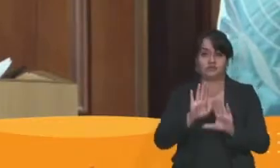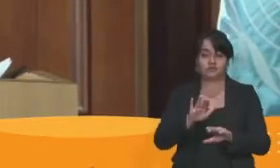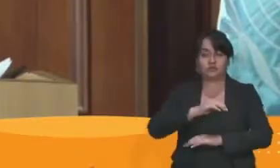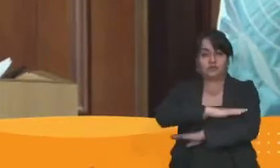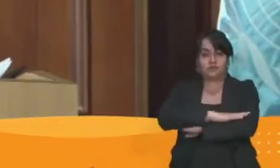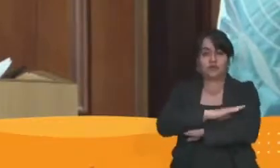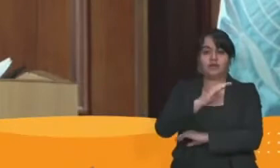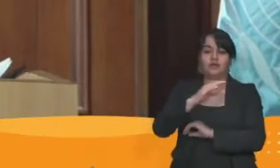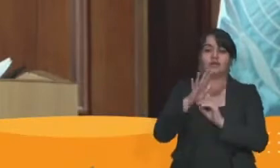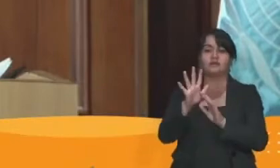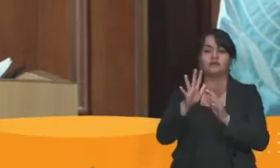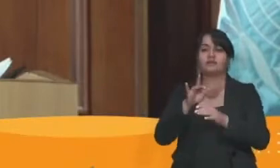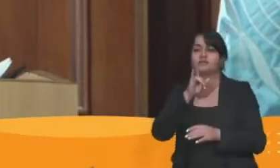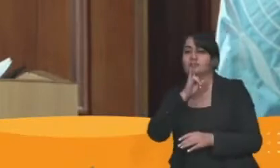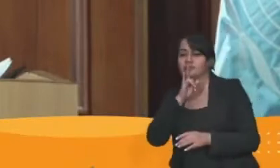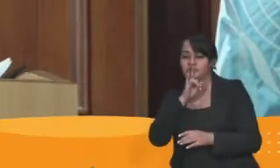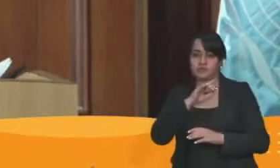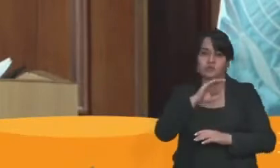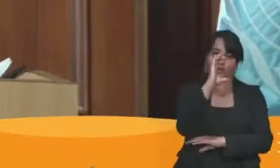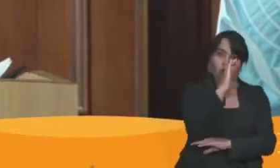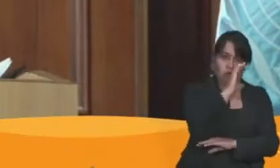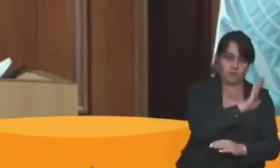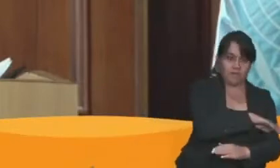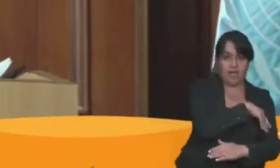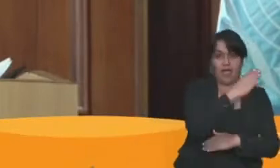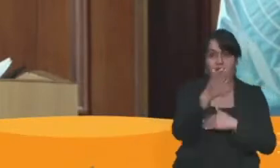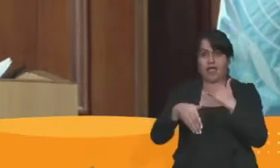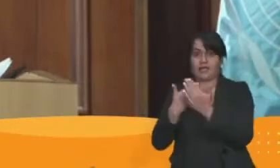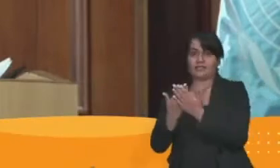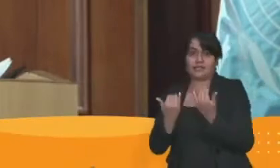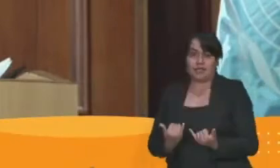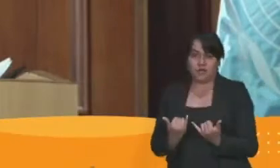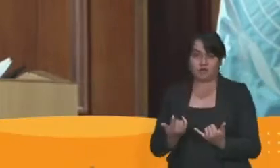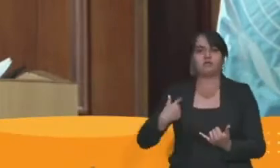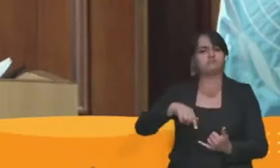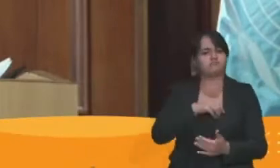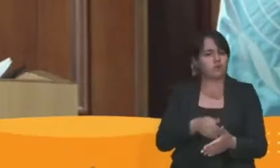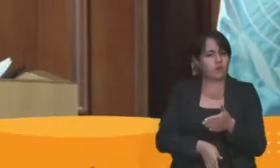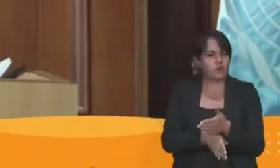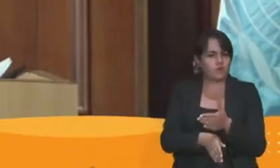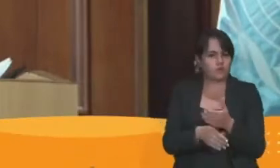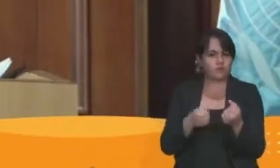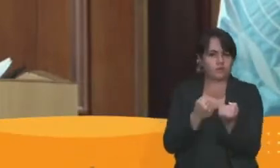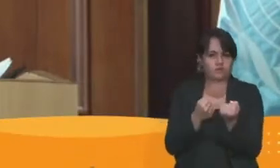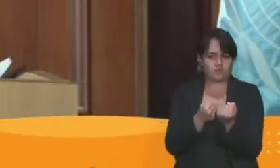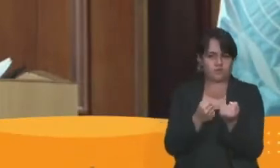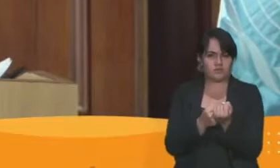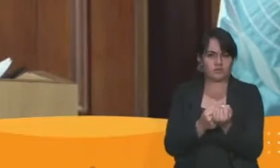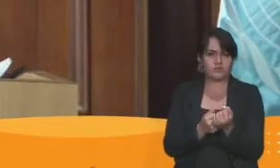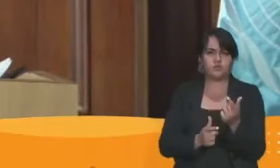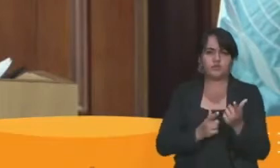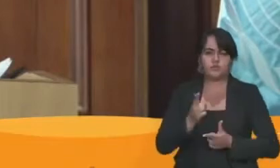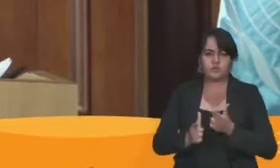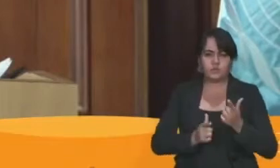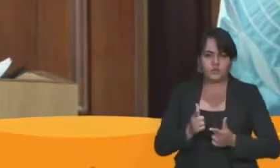and the Colombian government, we continue to support the fight against the illicit exploitation of